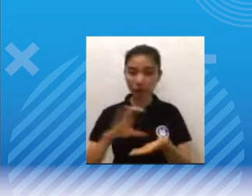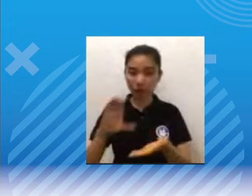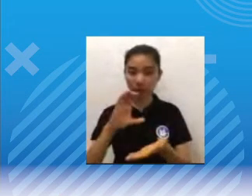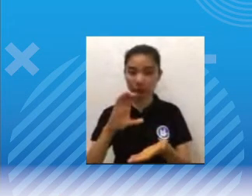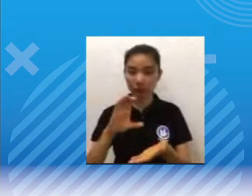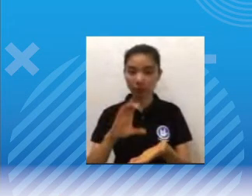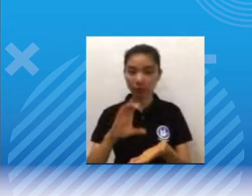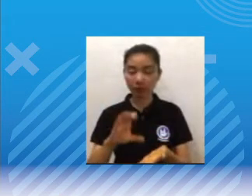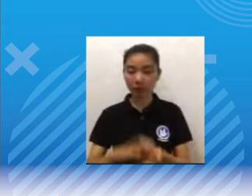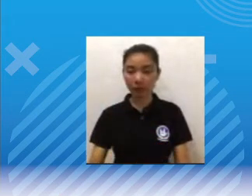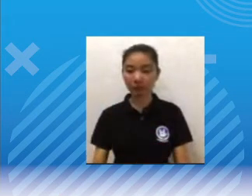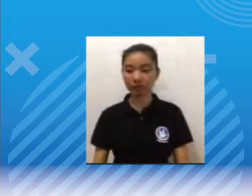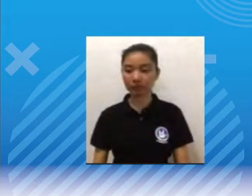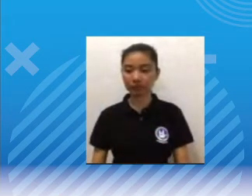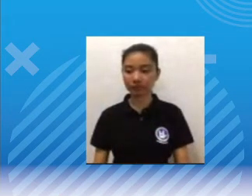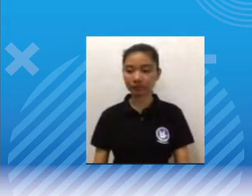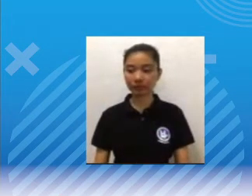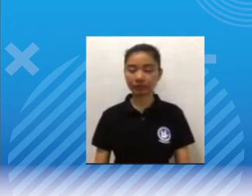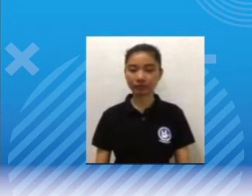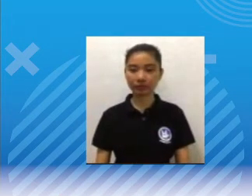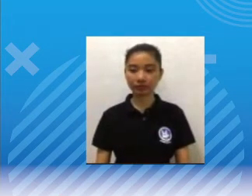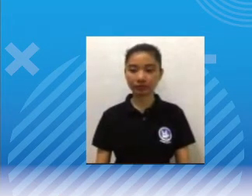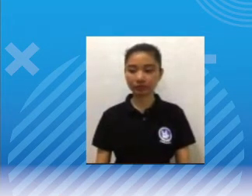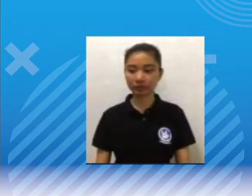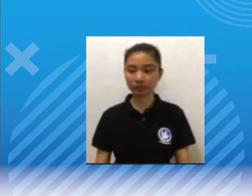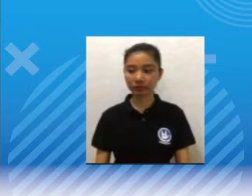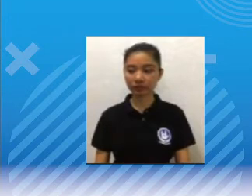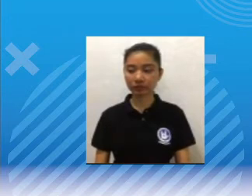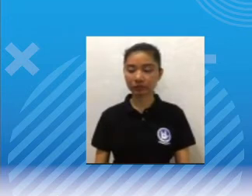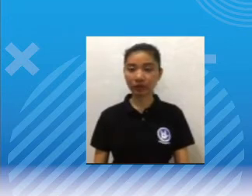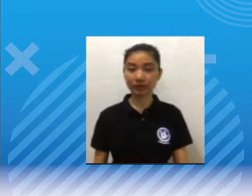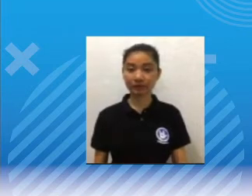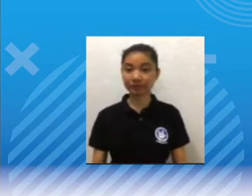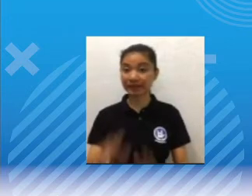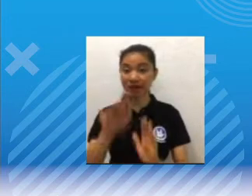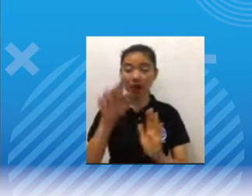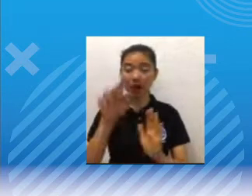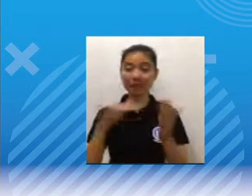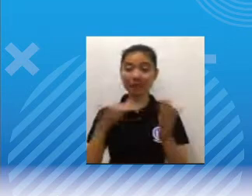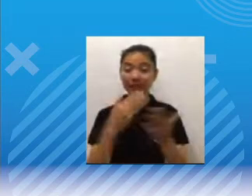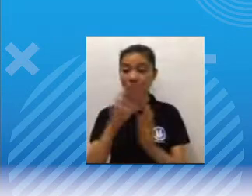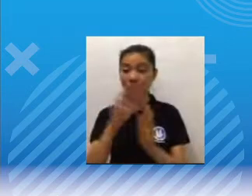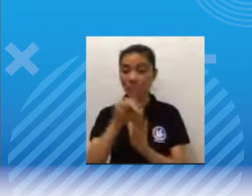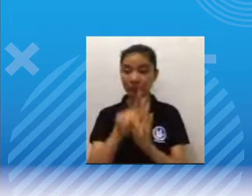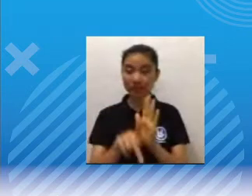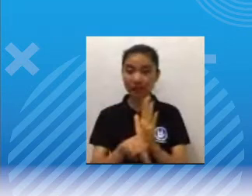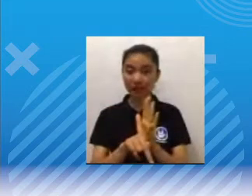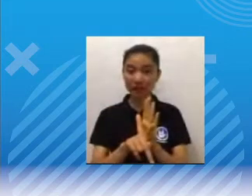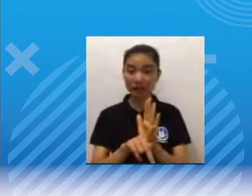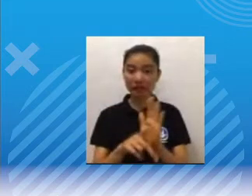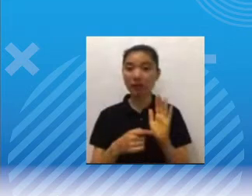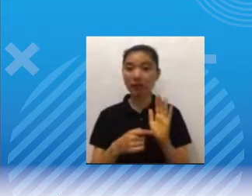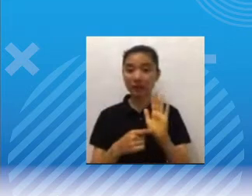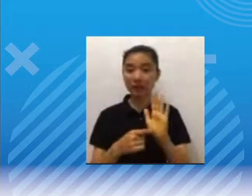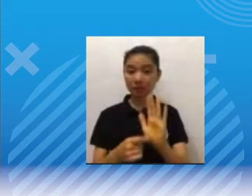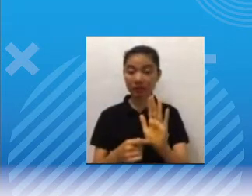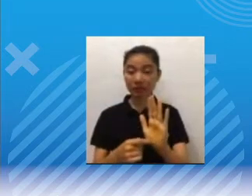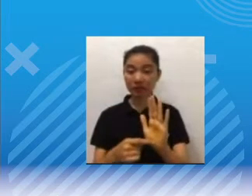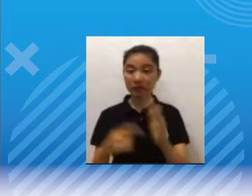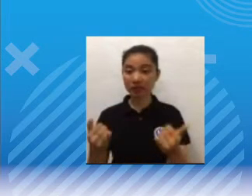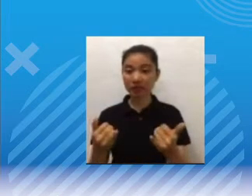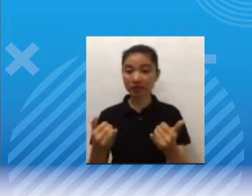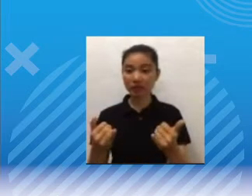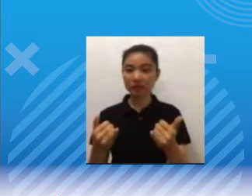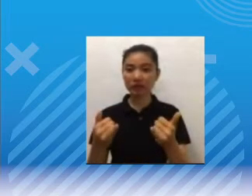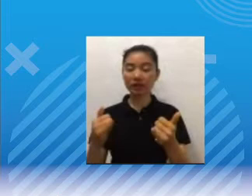ito yung pinagmulan ng mga policies at initiatives na ipepresent ko sa inyo today. No? So it's a long-time research and